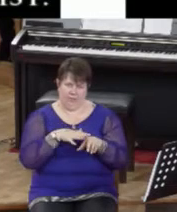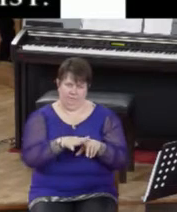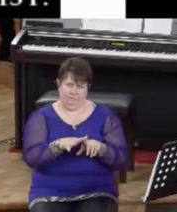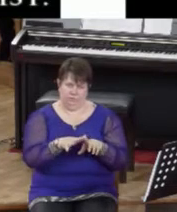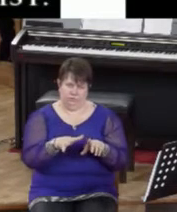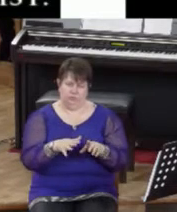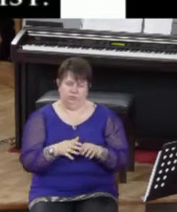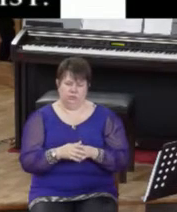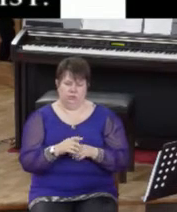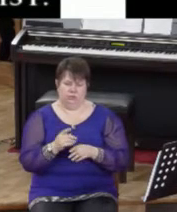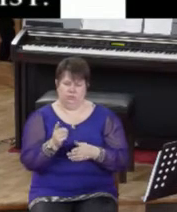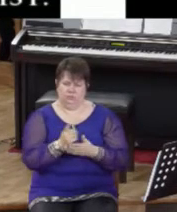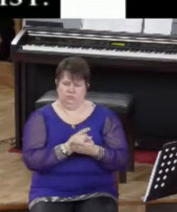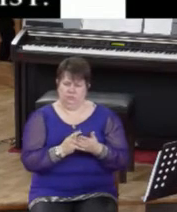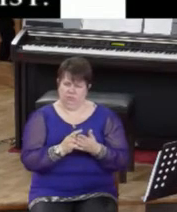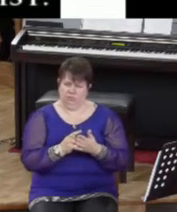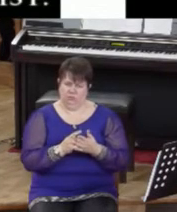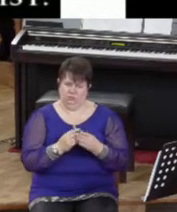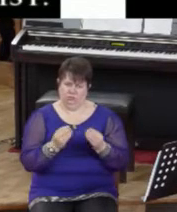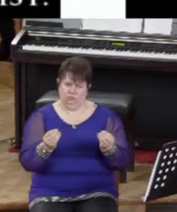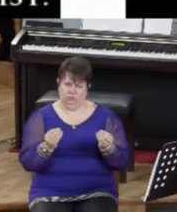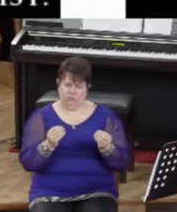were somehow bad.